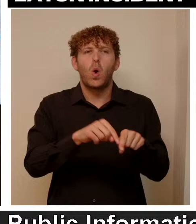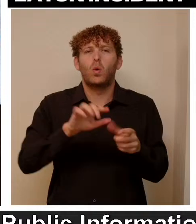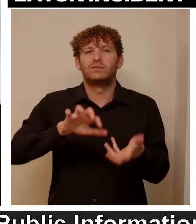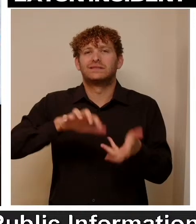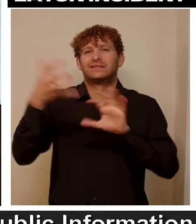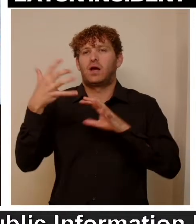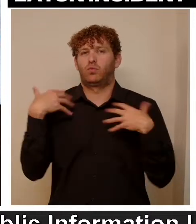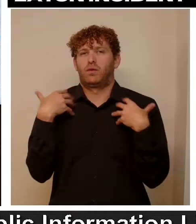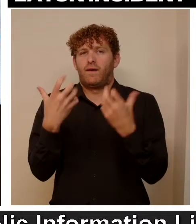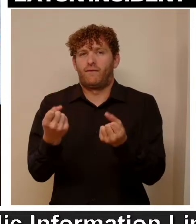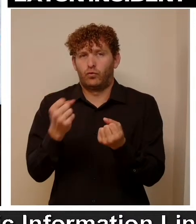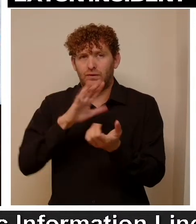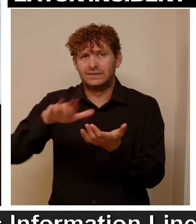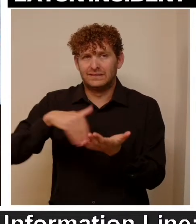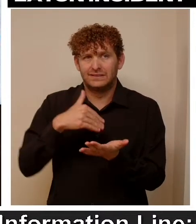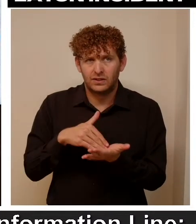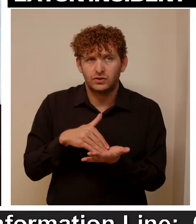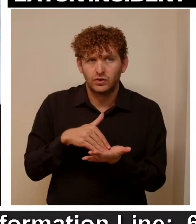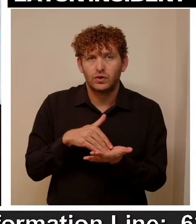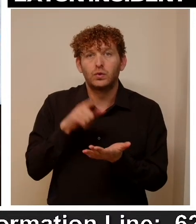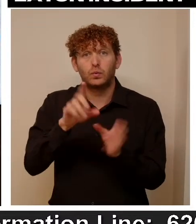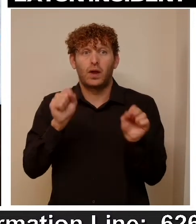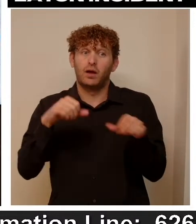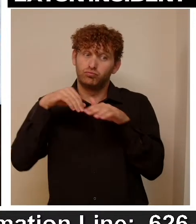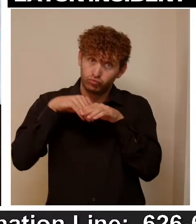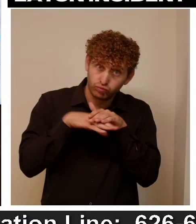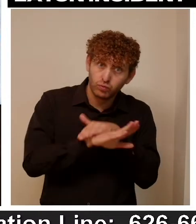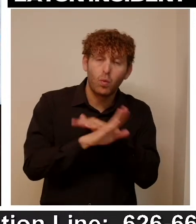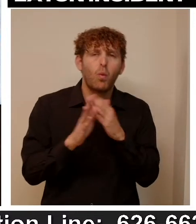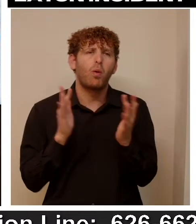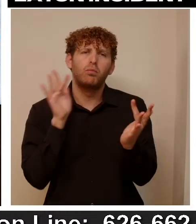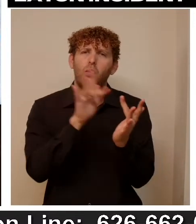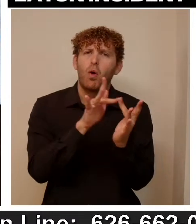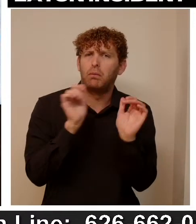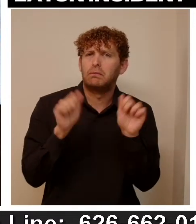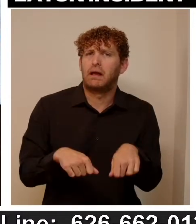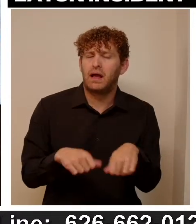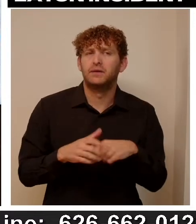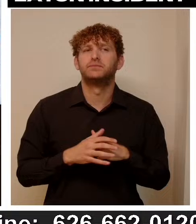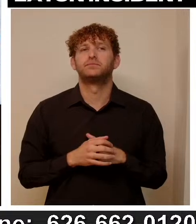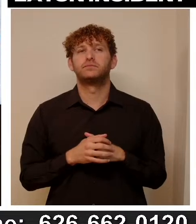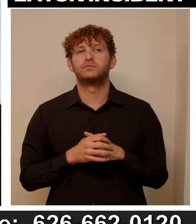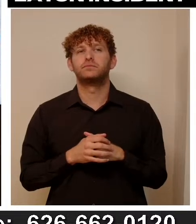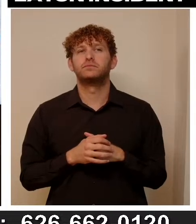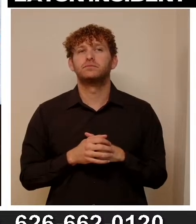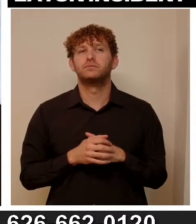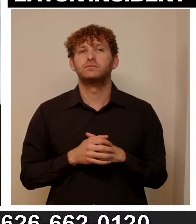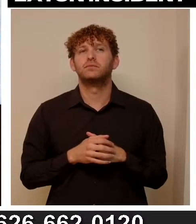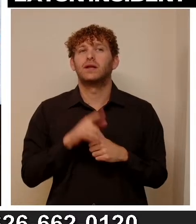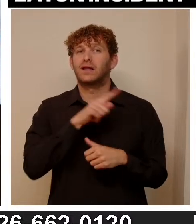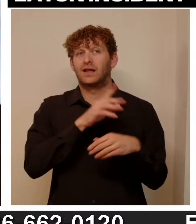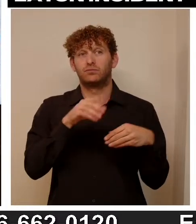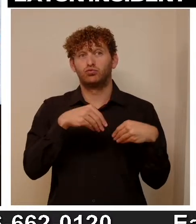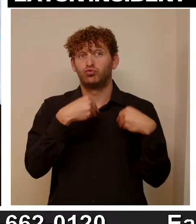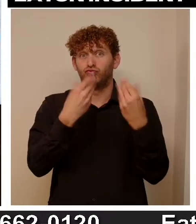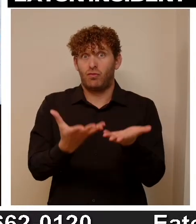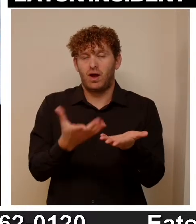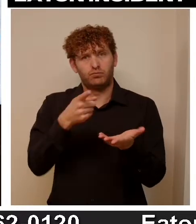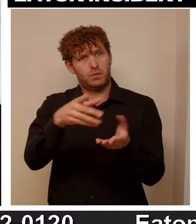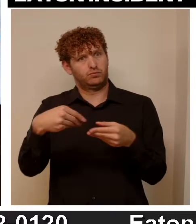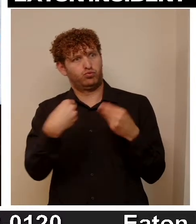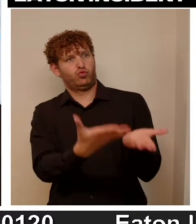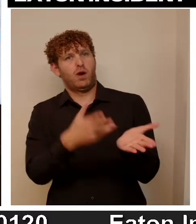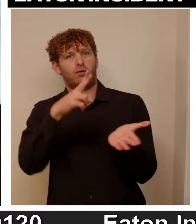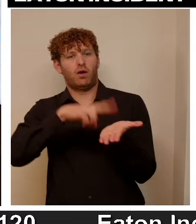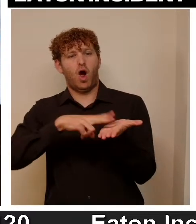what your situation is and provide us with those rental or lease agreements. Also, we have received questions about whether FEMA